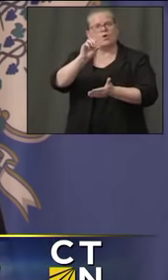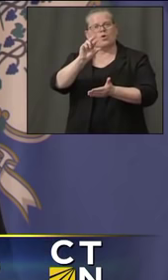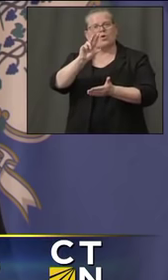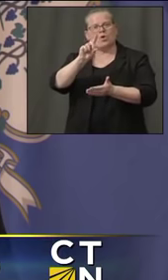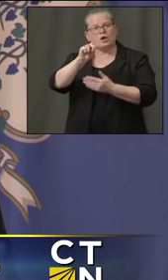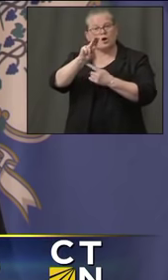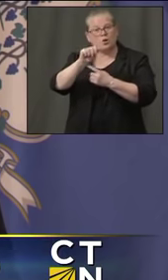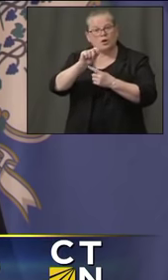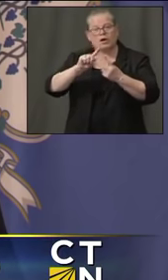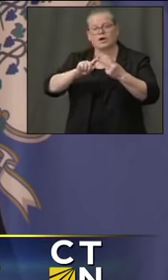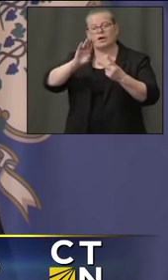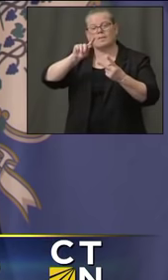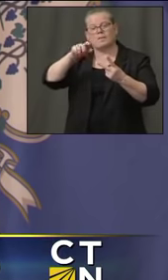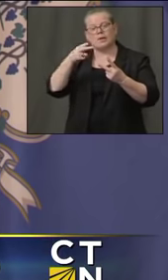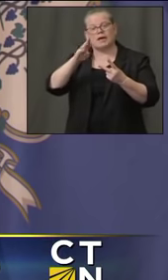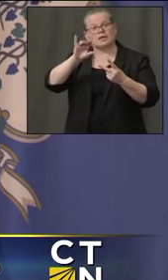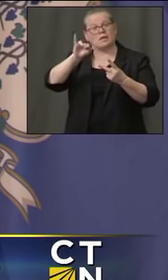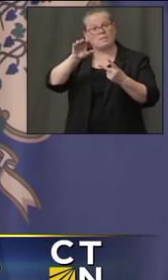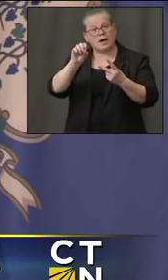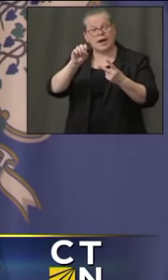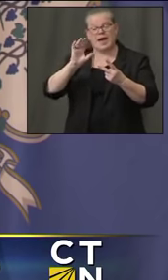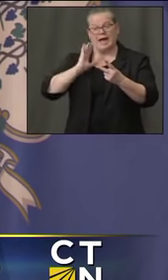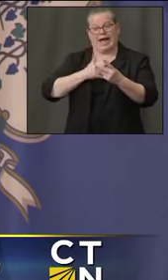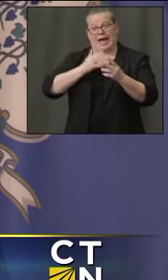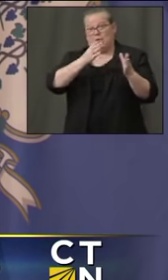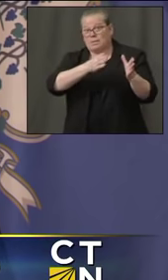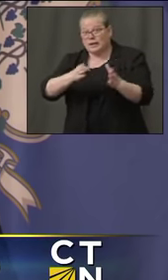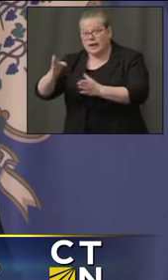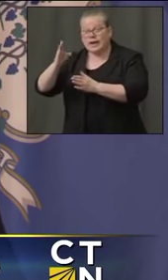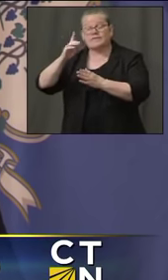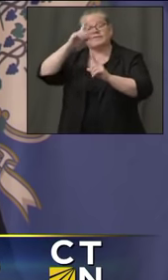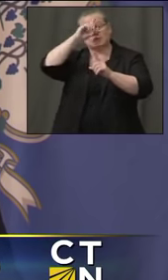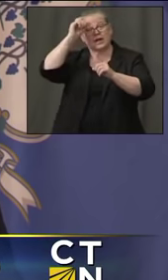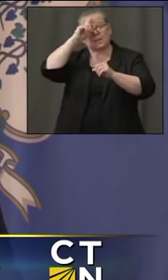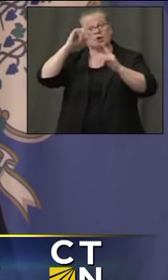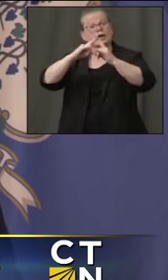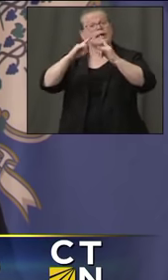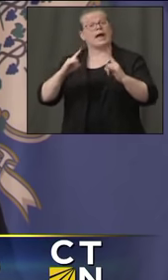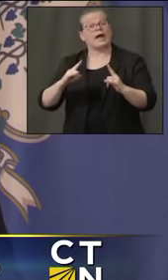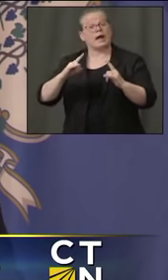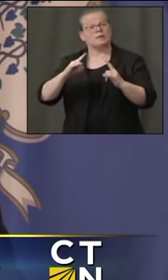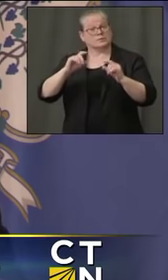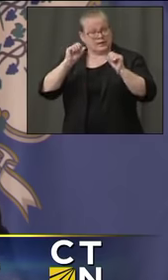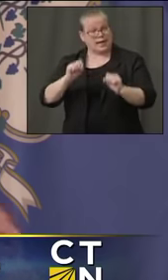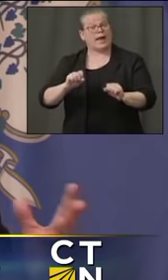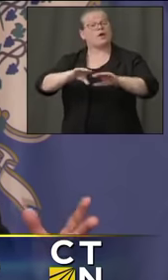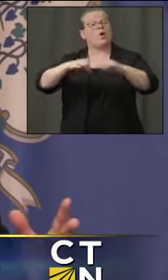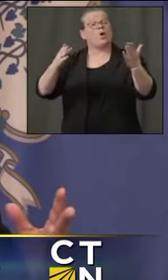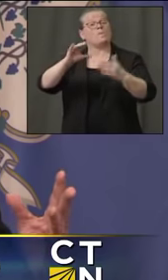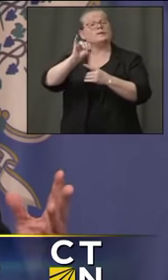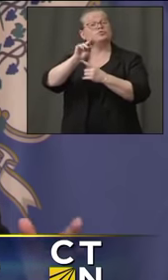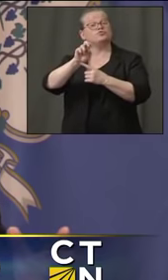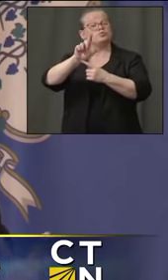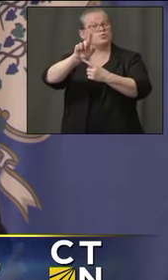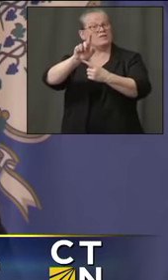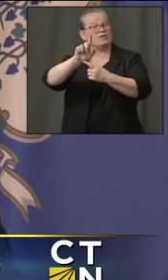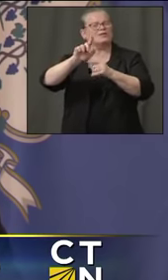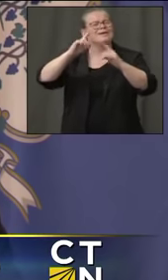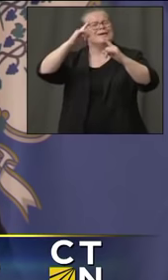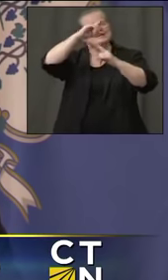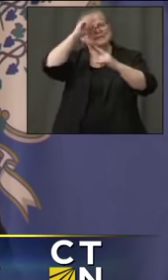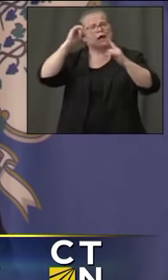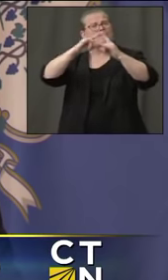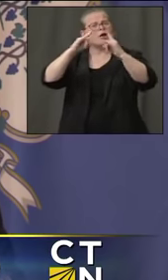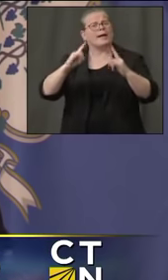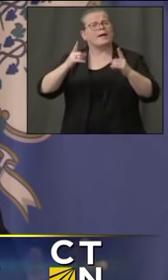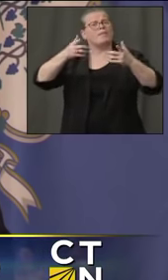certainly summer camps opening up, I think it was June 21st. Why summer camps? Because you can be outside, you can be in a